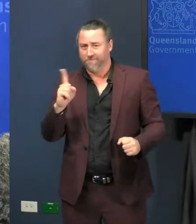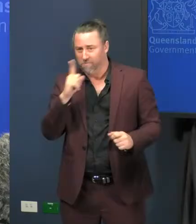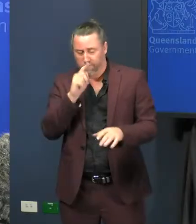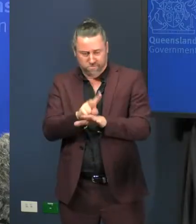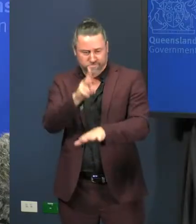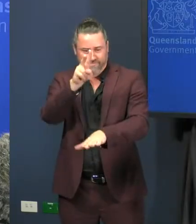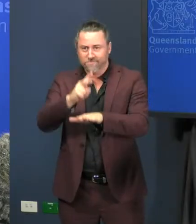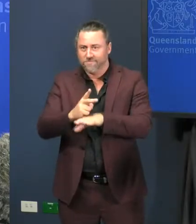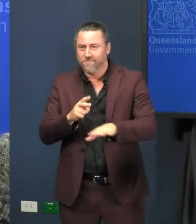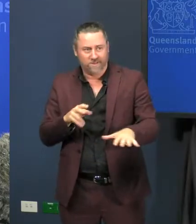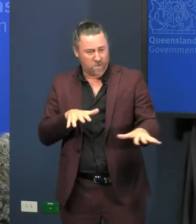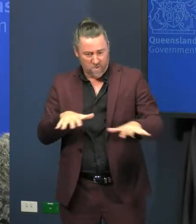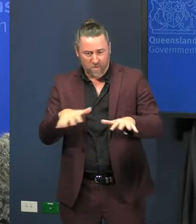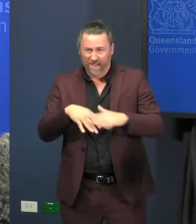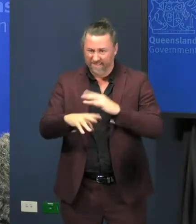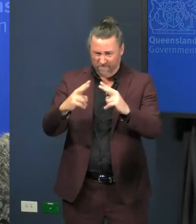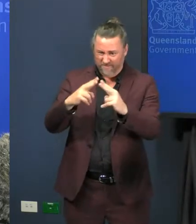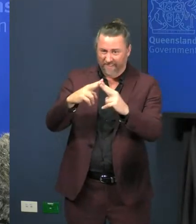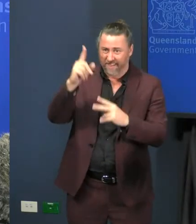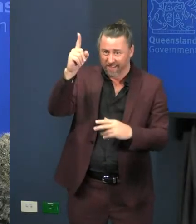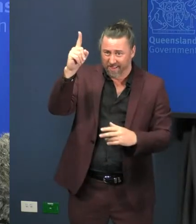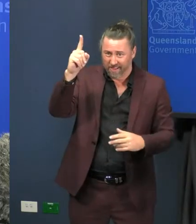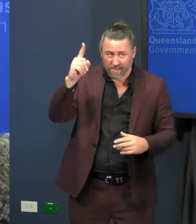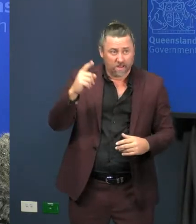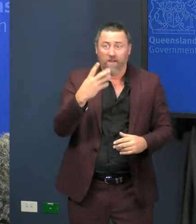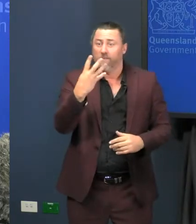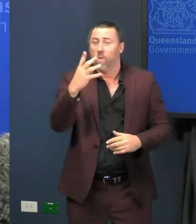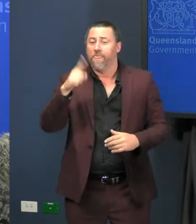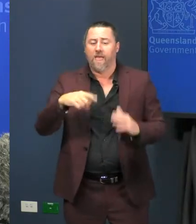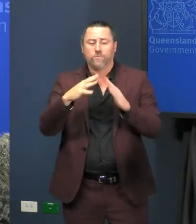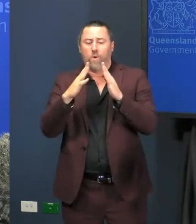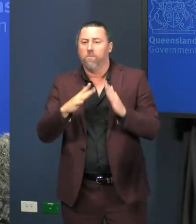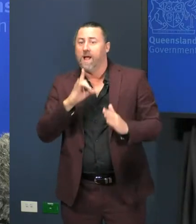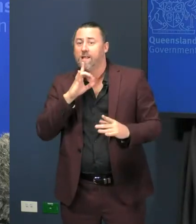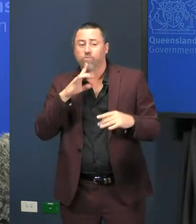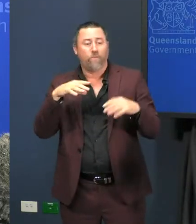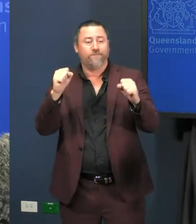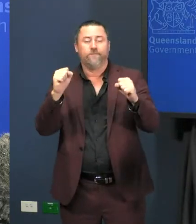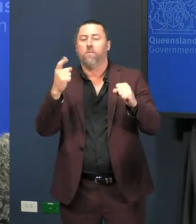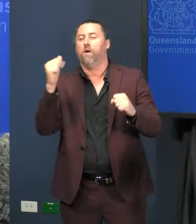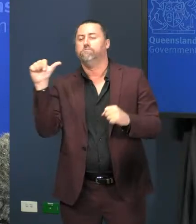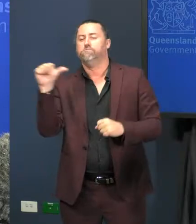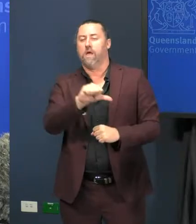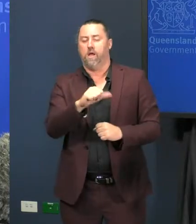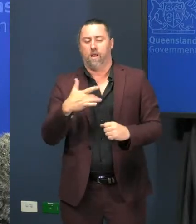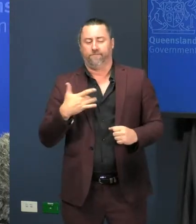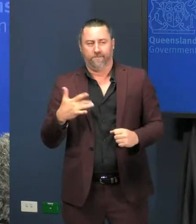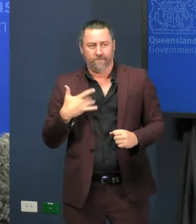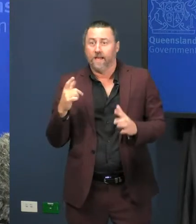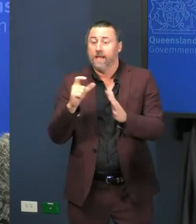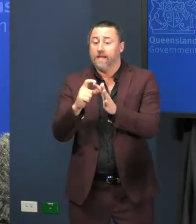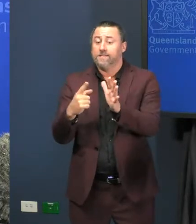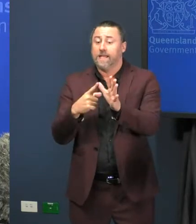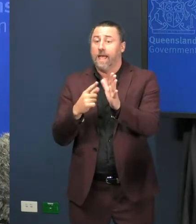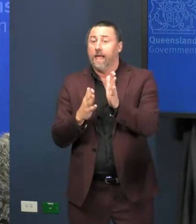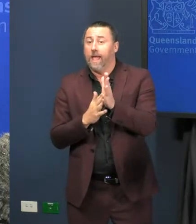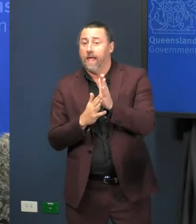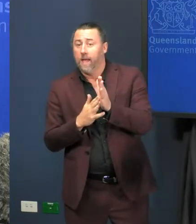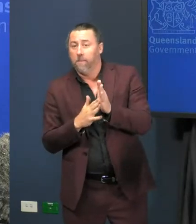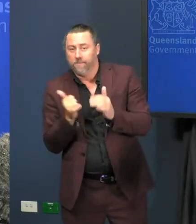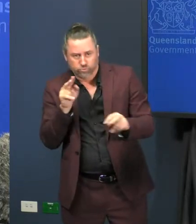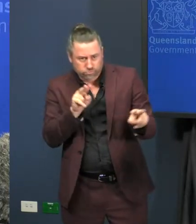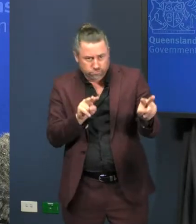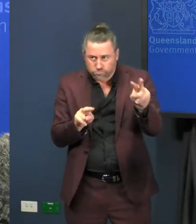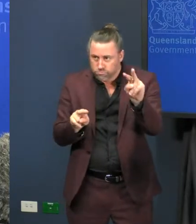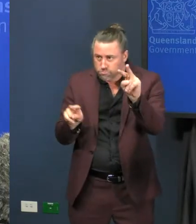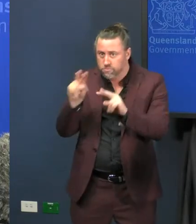shocked the residents of Townsville, and over 4,000 lost power. They've all been restored. The dam operators have gone out and done visual